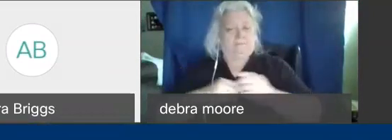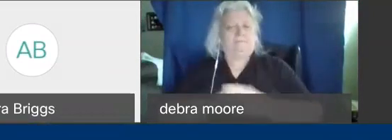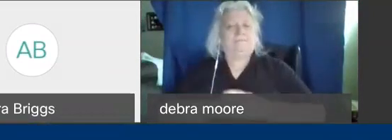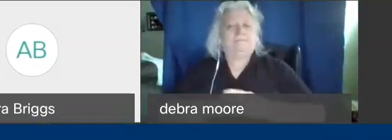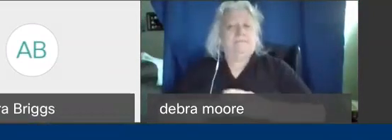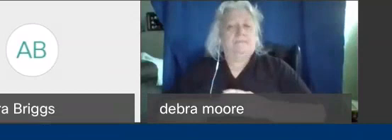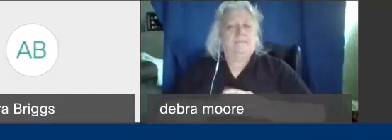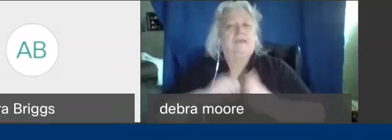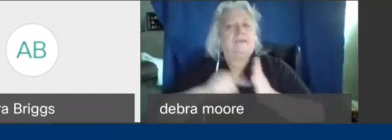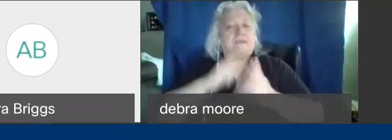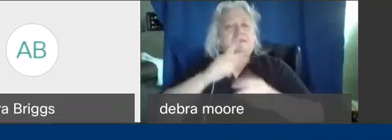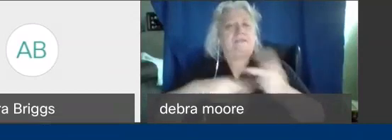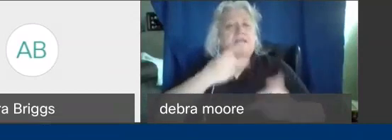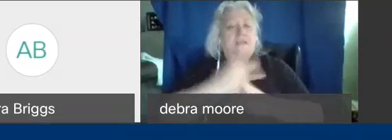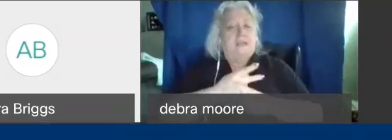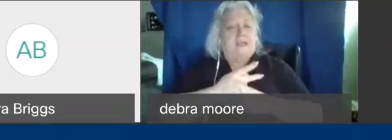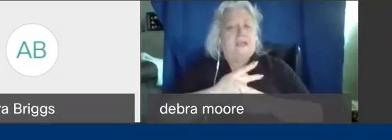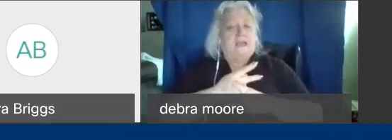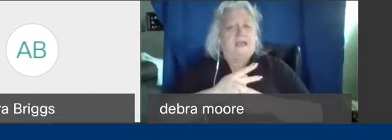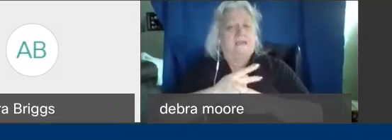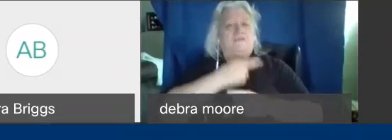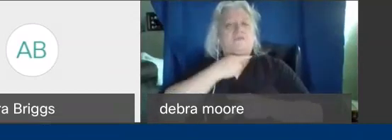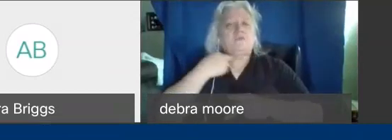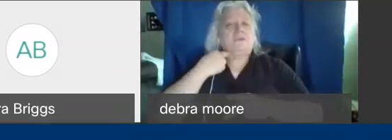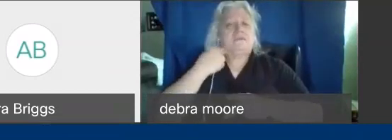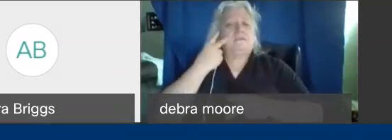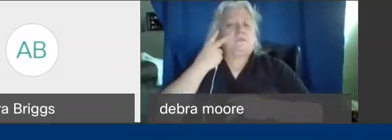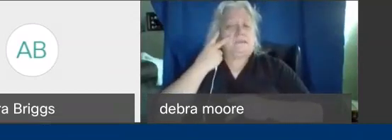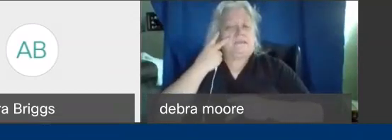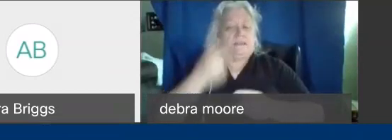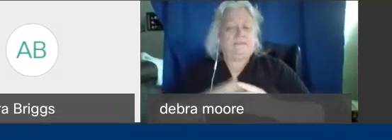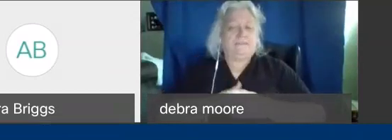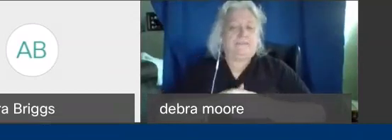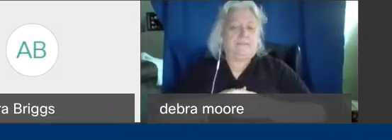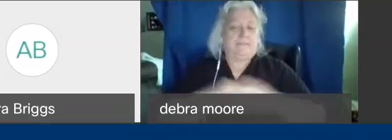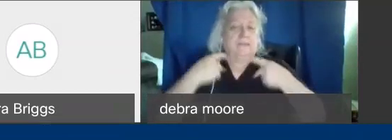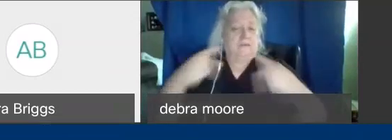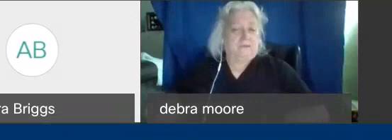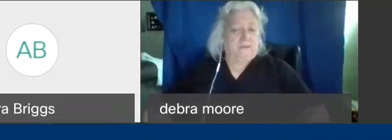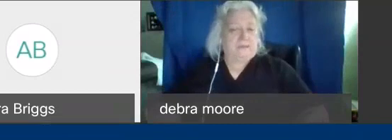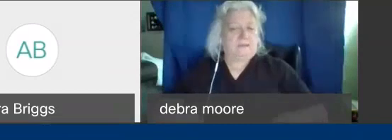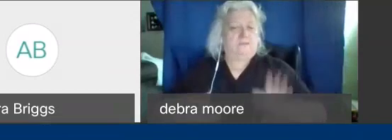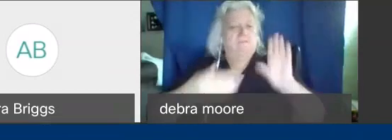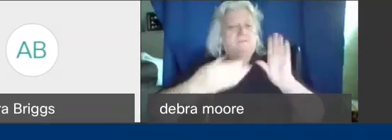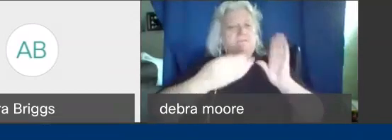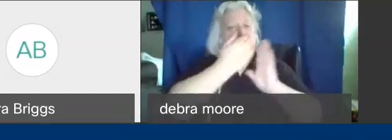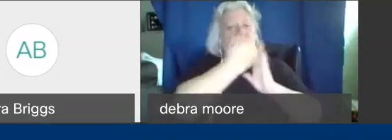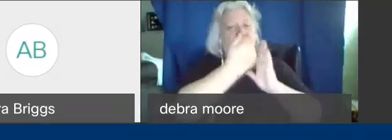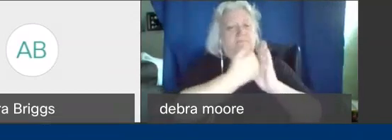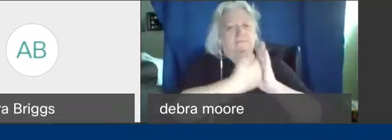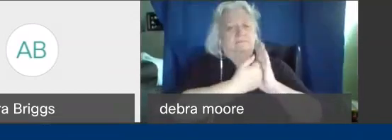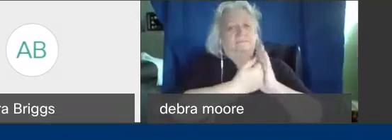And these are the types of risks that we do identify through risk management. They are physical, reputation or